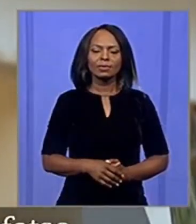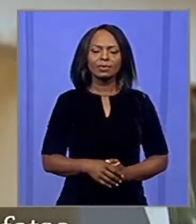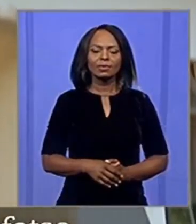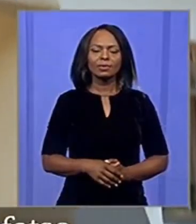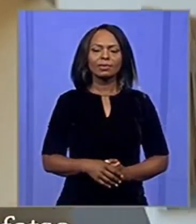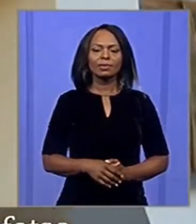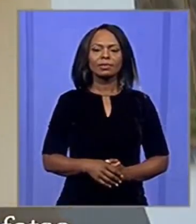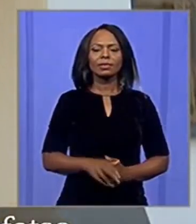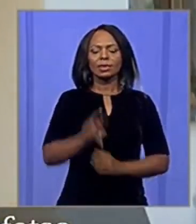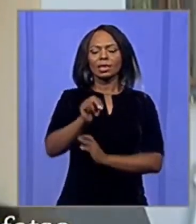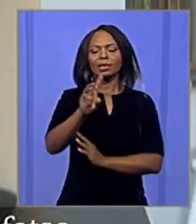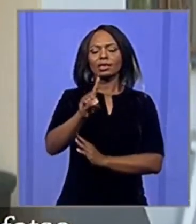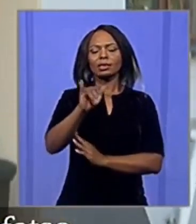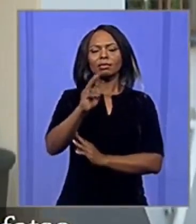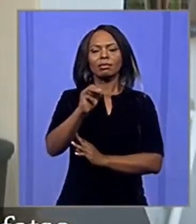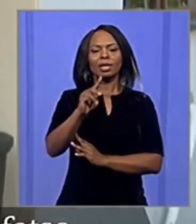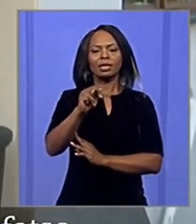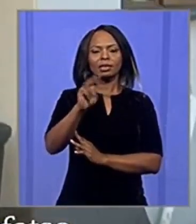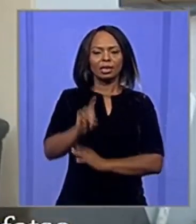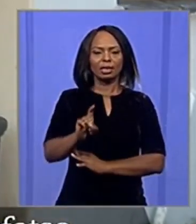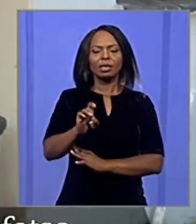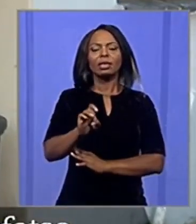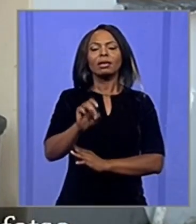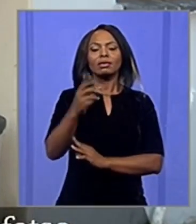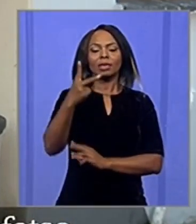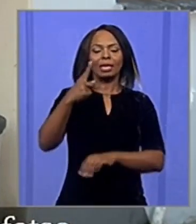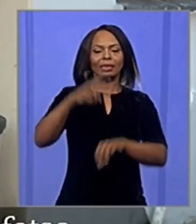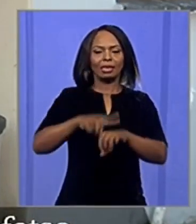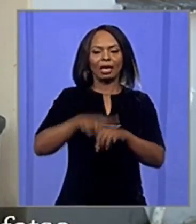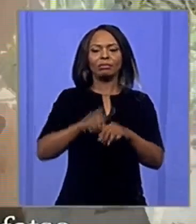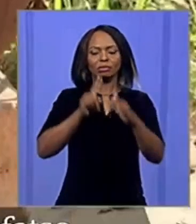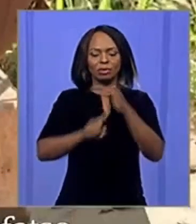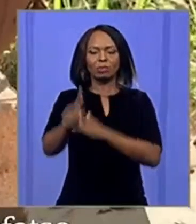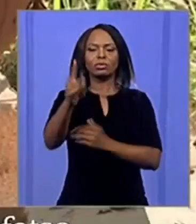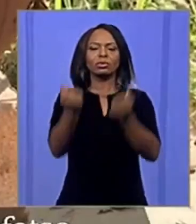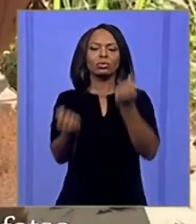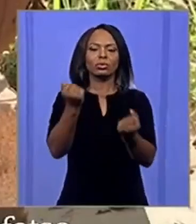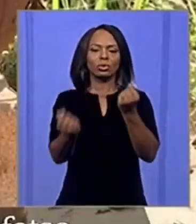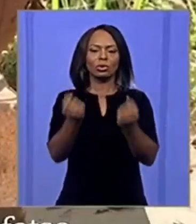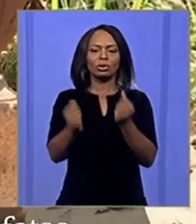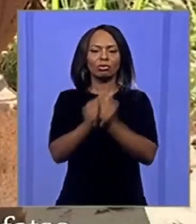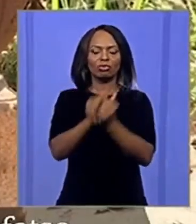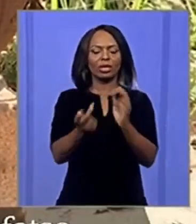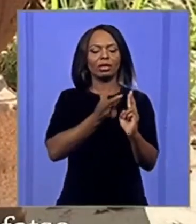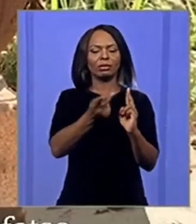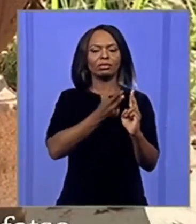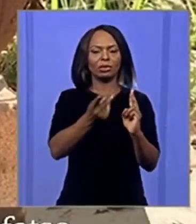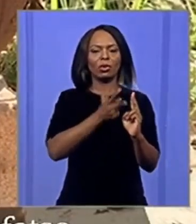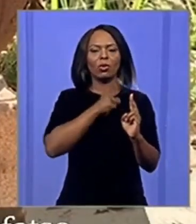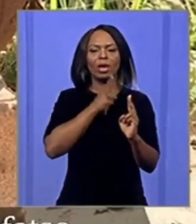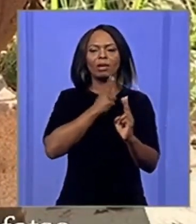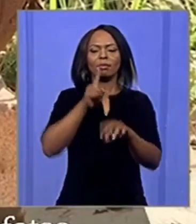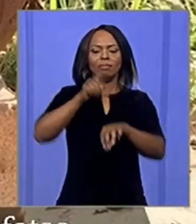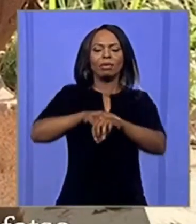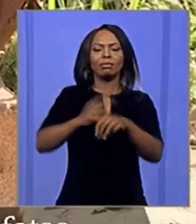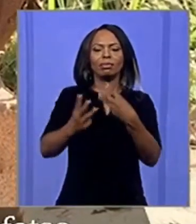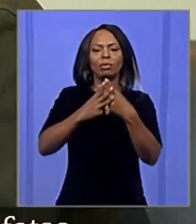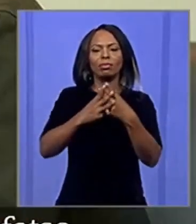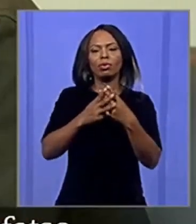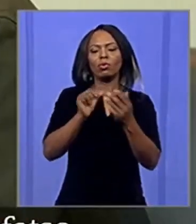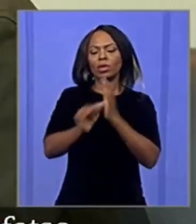ba solofetswe go tlhagelela ka kgotlatshekelo lekgetlo la bobedi fa e sale ba tshwerwe beke e fetileng. What we are expecting,